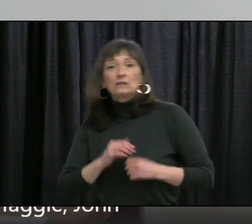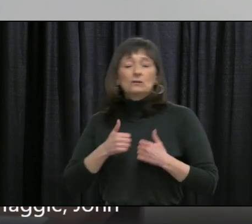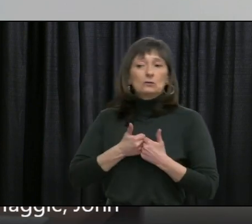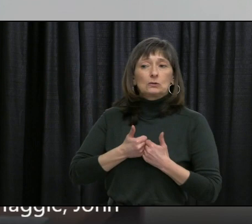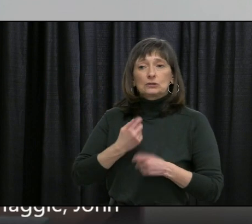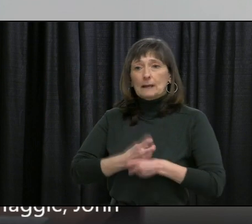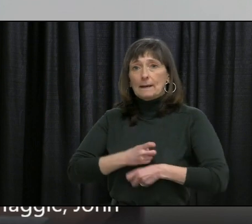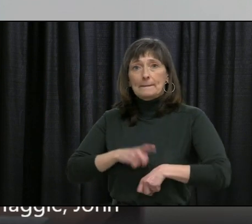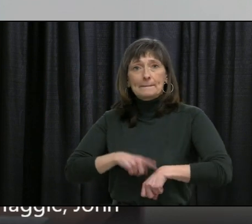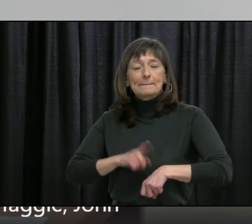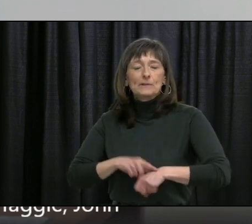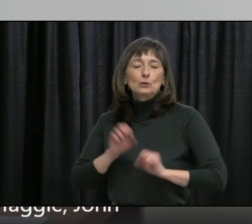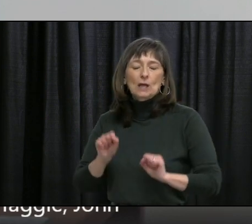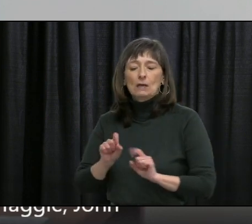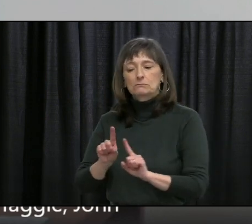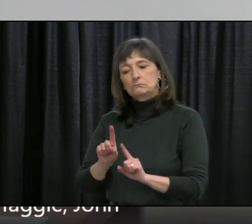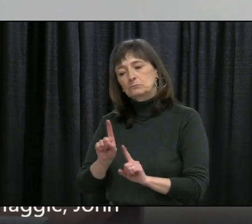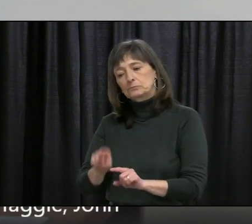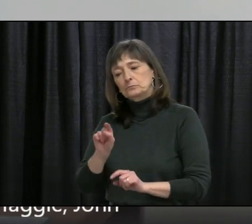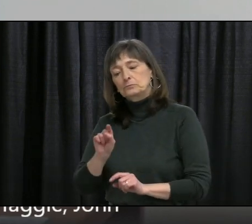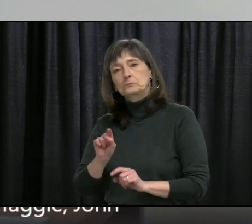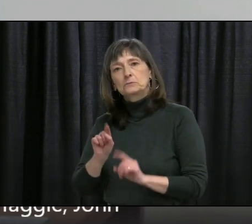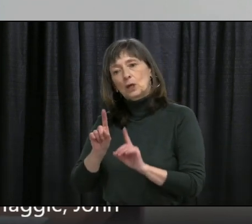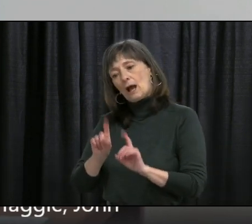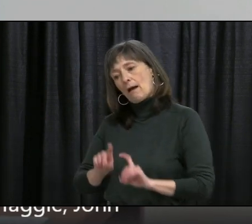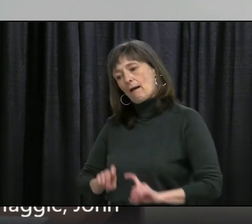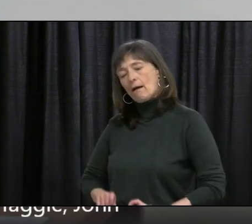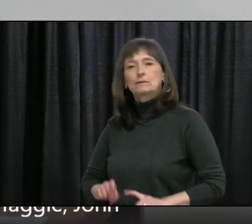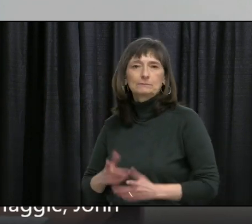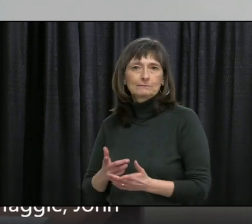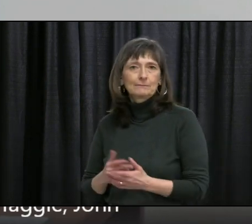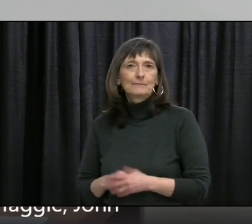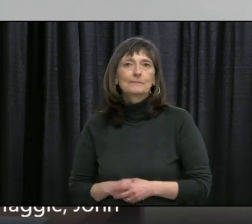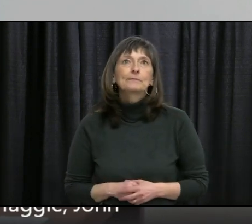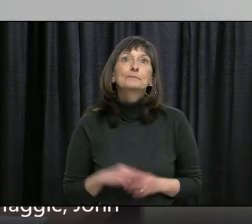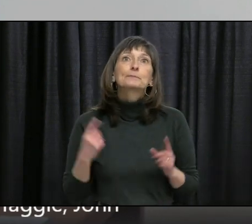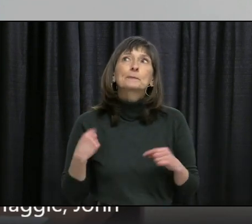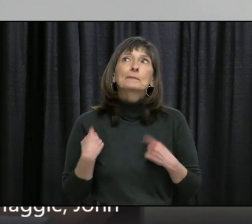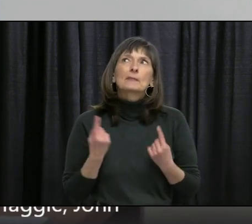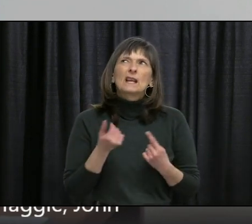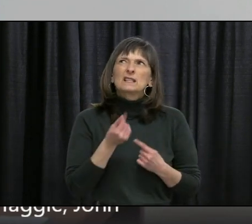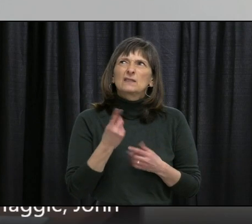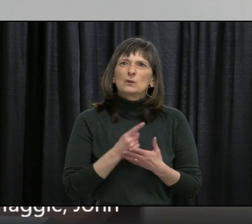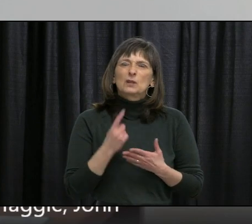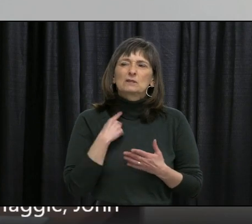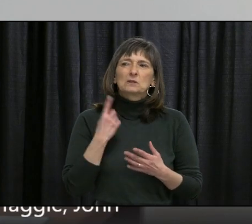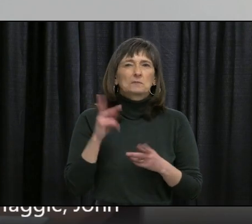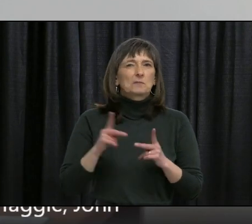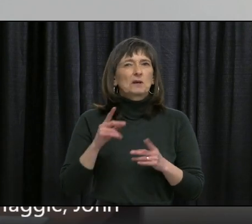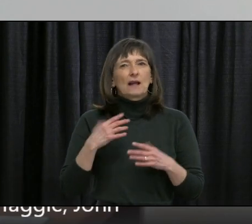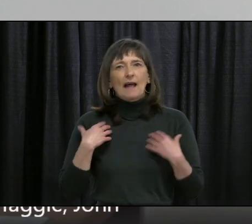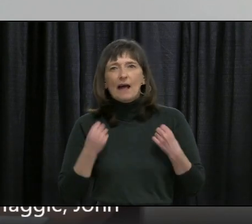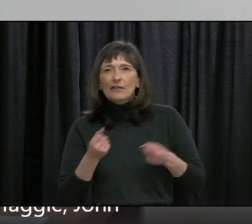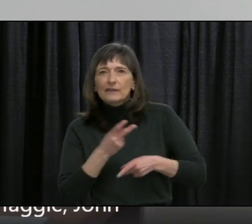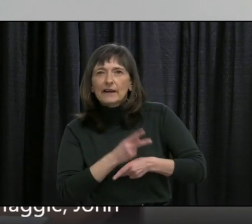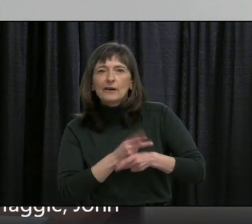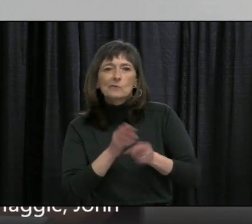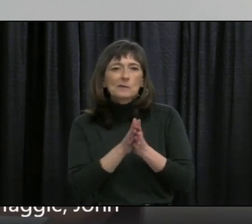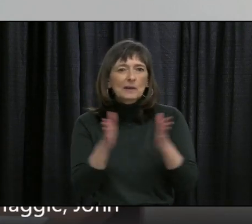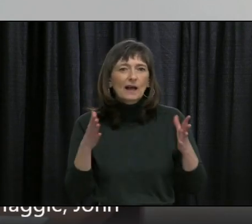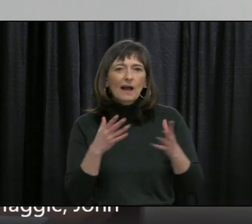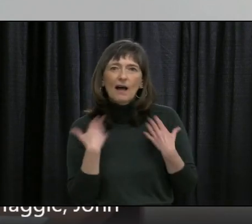moment. Over the course of the last few weeks, I've been asked a variety of questions about healthcare and public health in